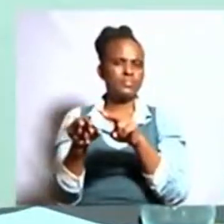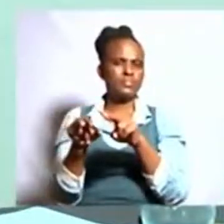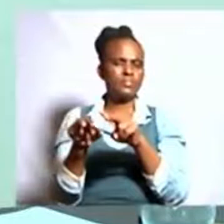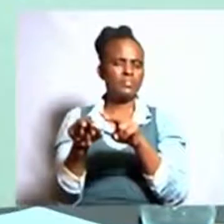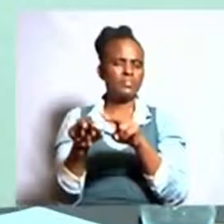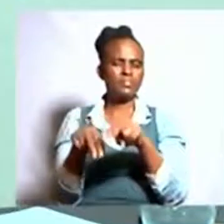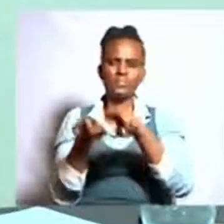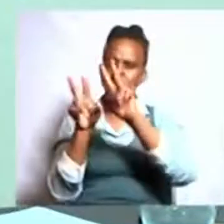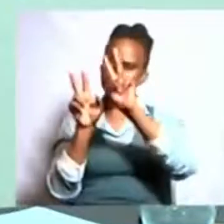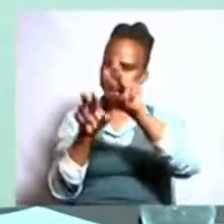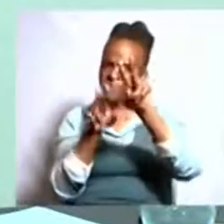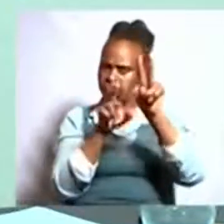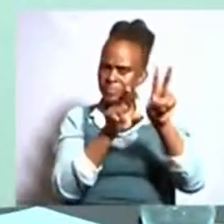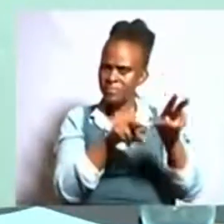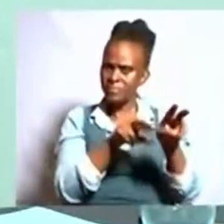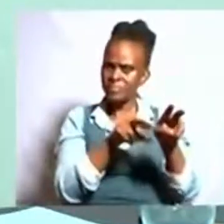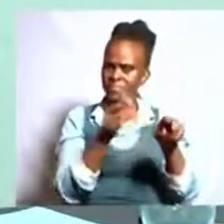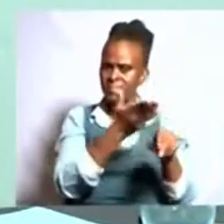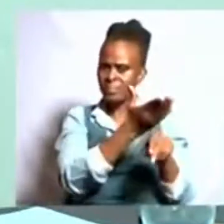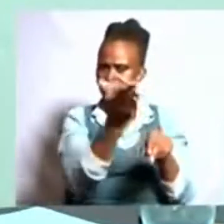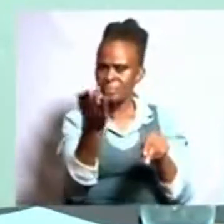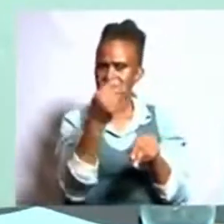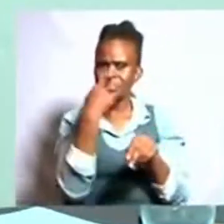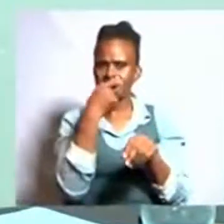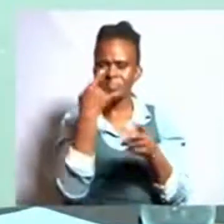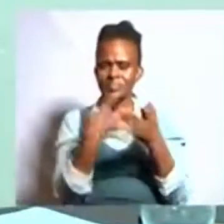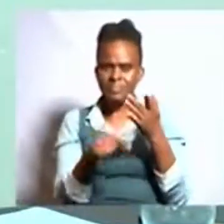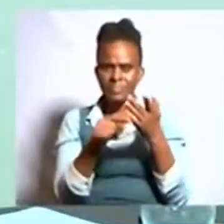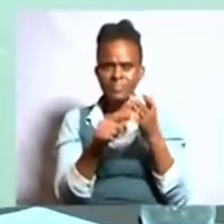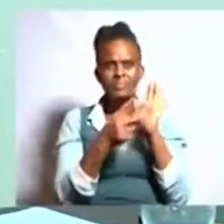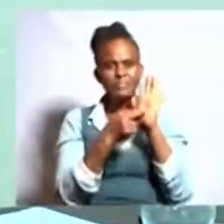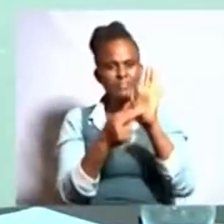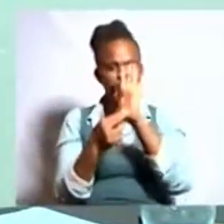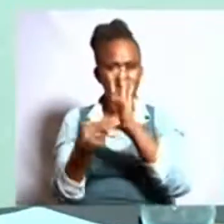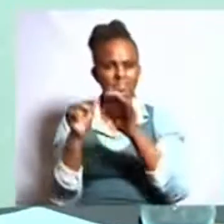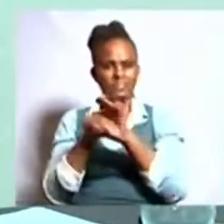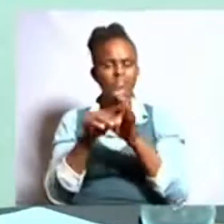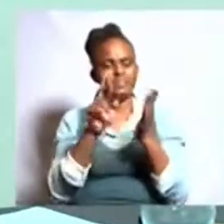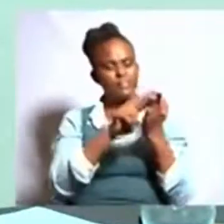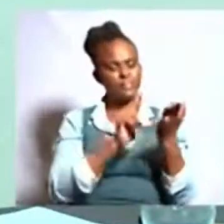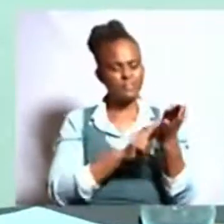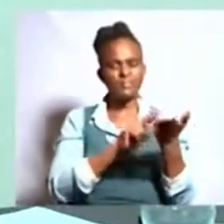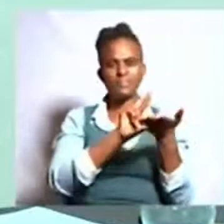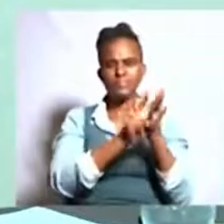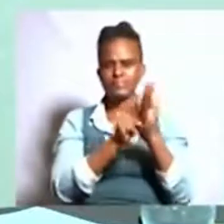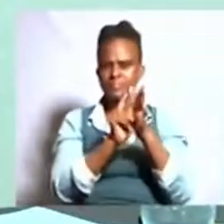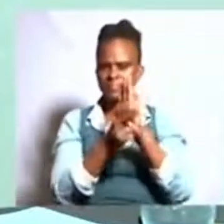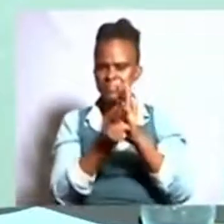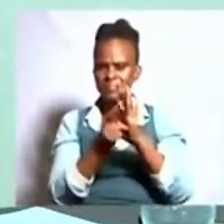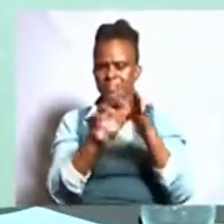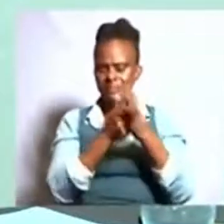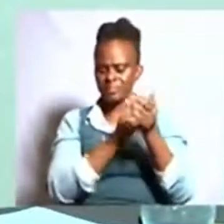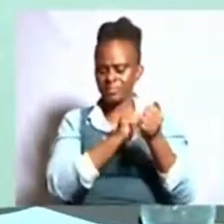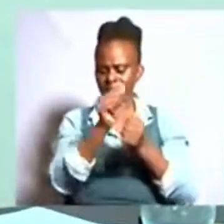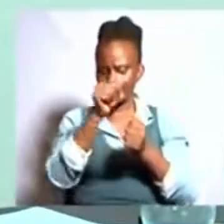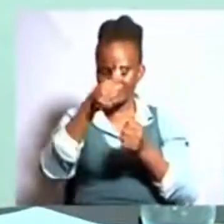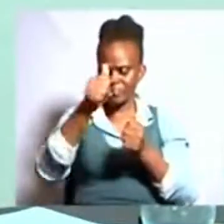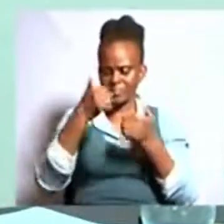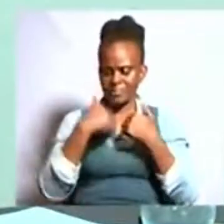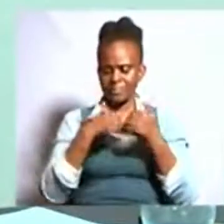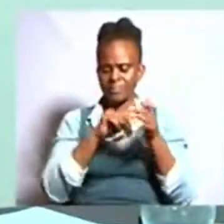to monitor those which are appearing in our records. How far have they